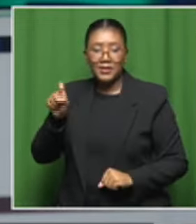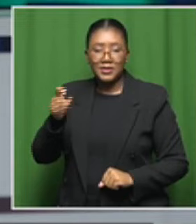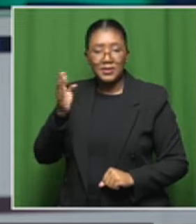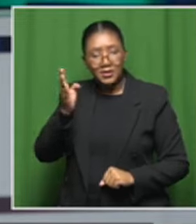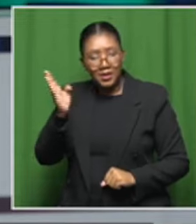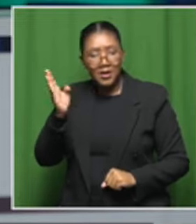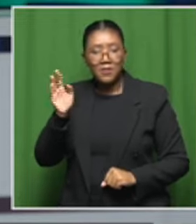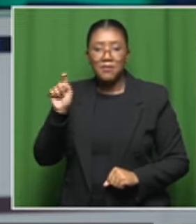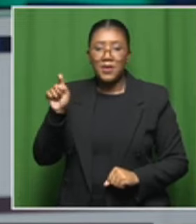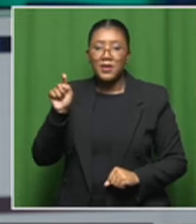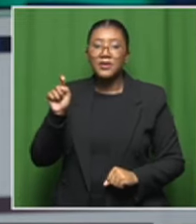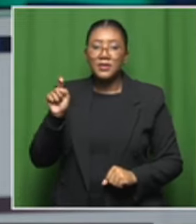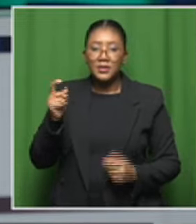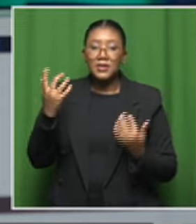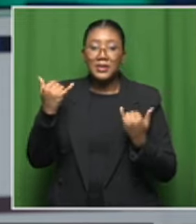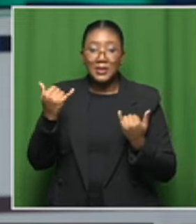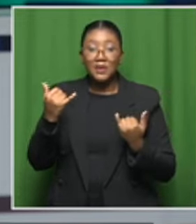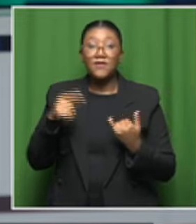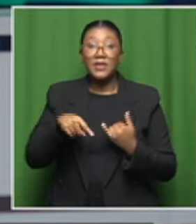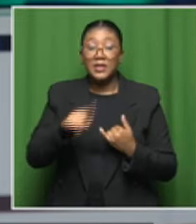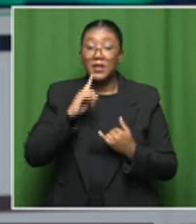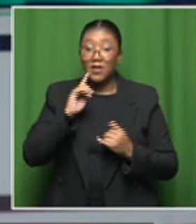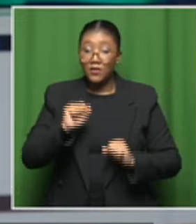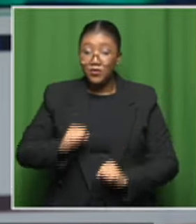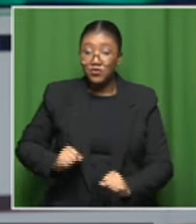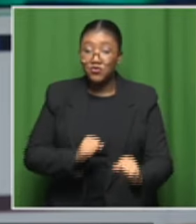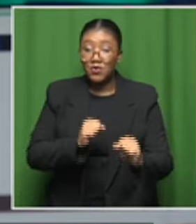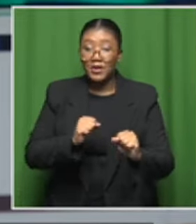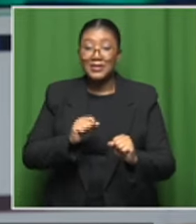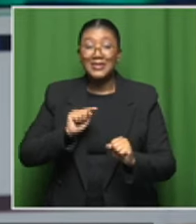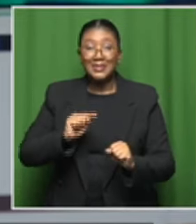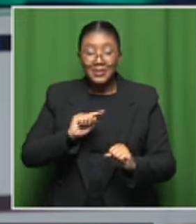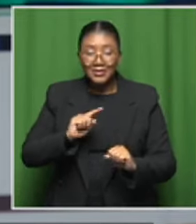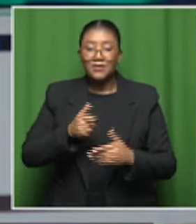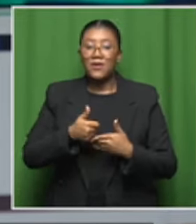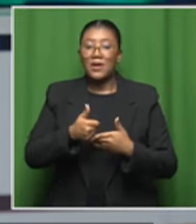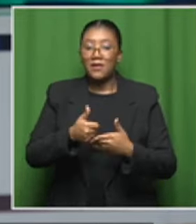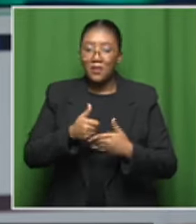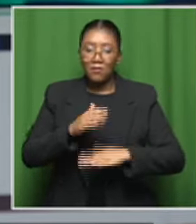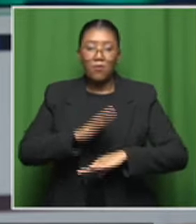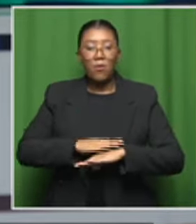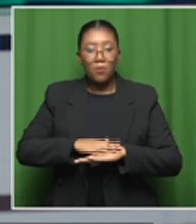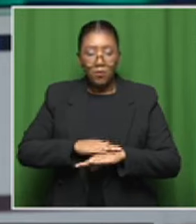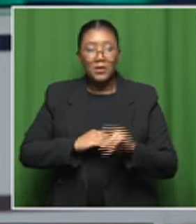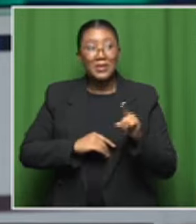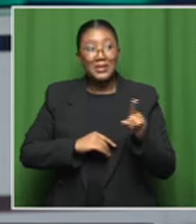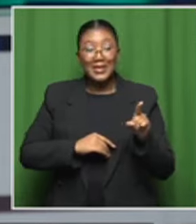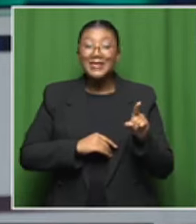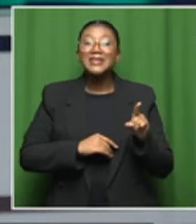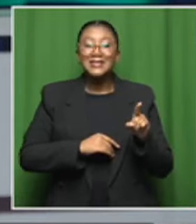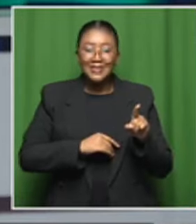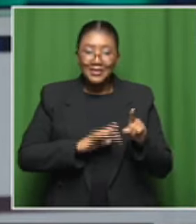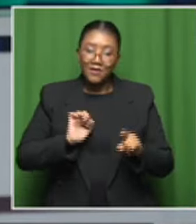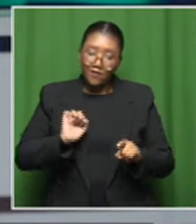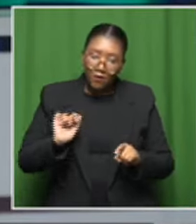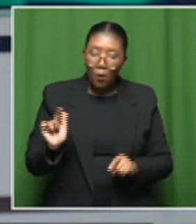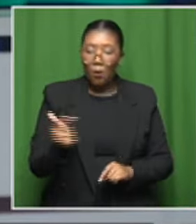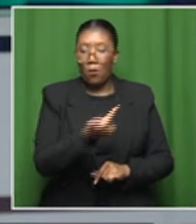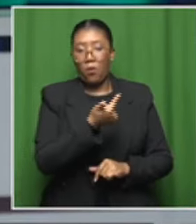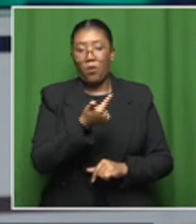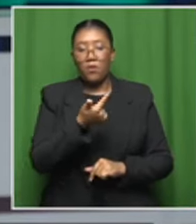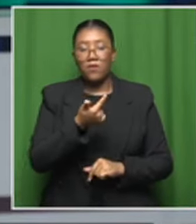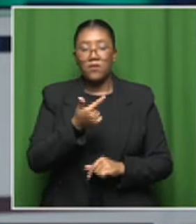another. And what we will be doing with the strategy is basically trying to capacitate some of our, not some of, but all of